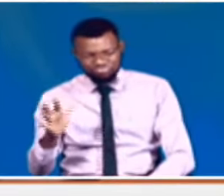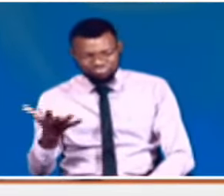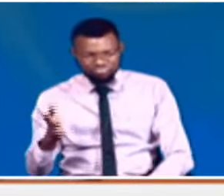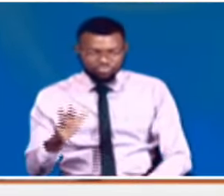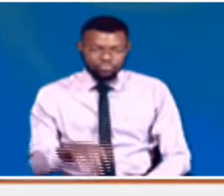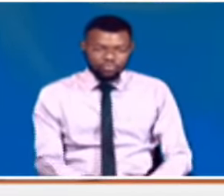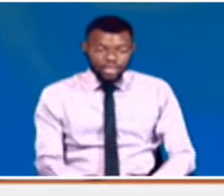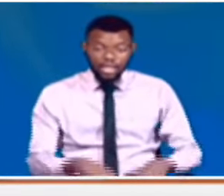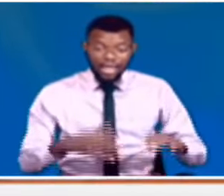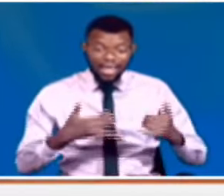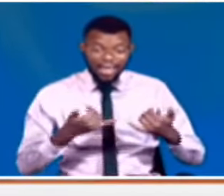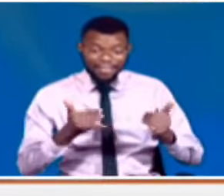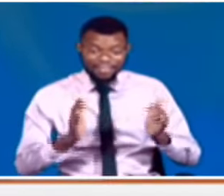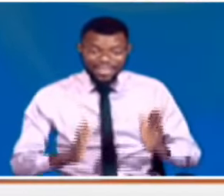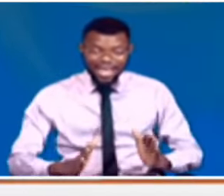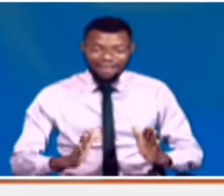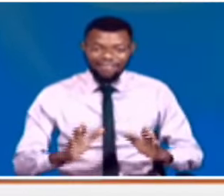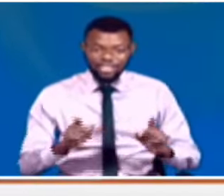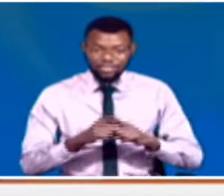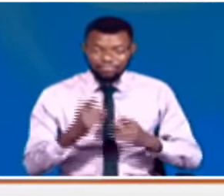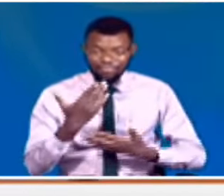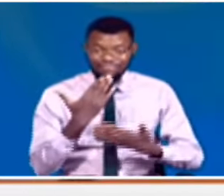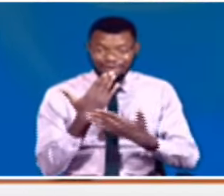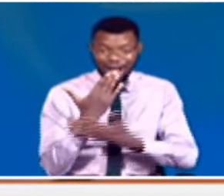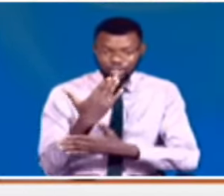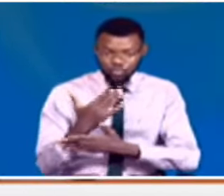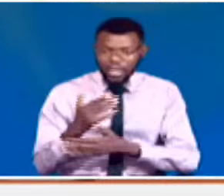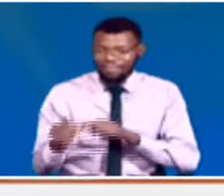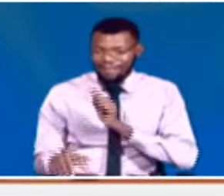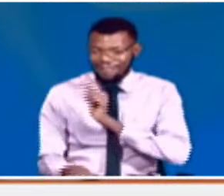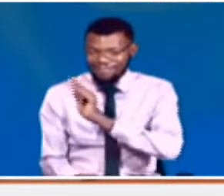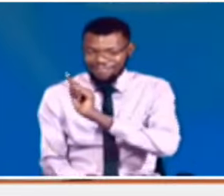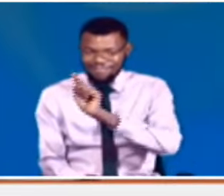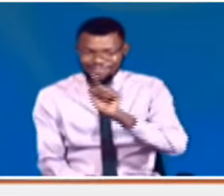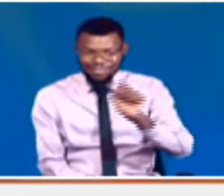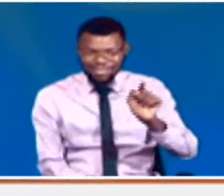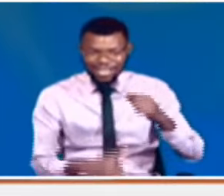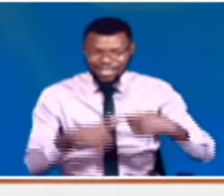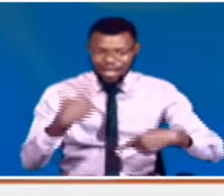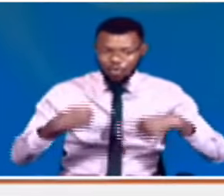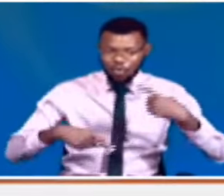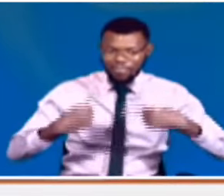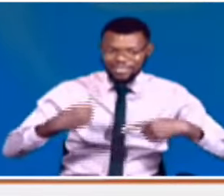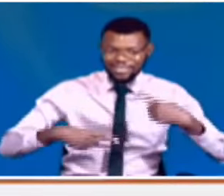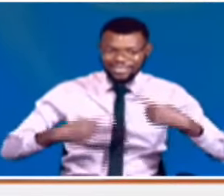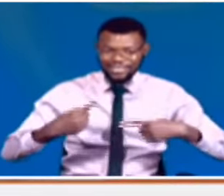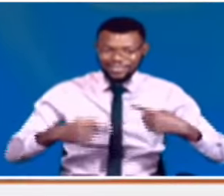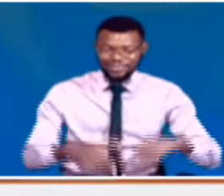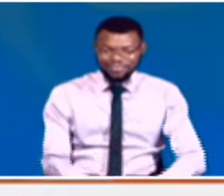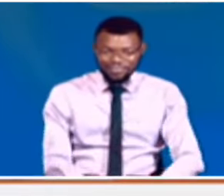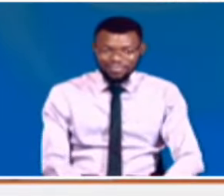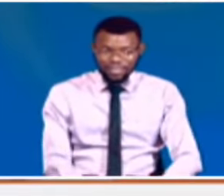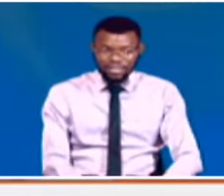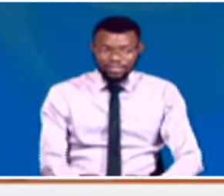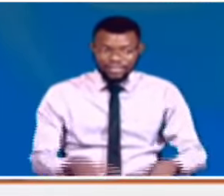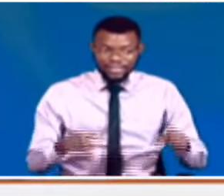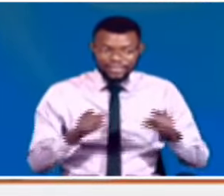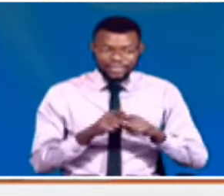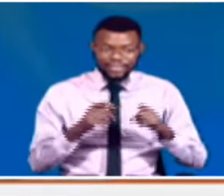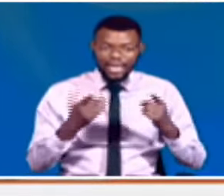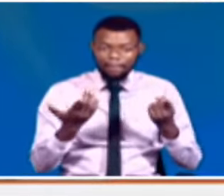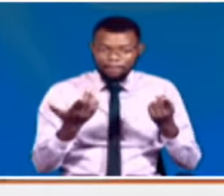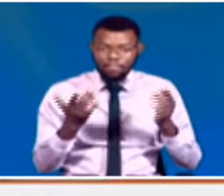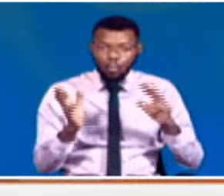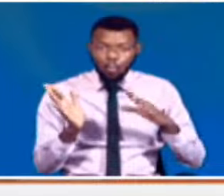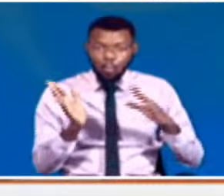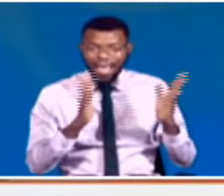the players and the countries that we're going to compete in. Going to be competing against, and the atmosphere as well, so